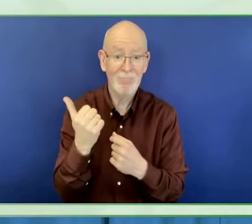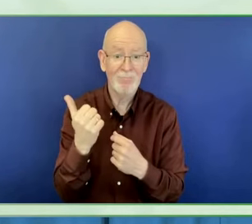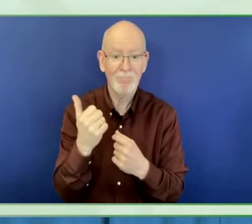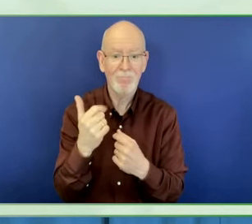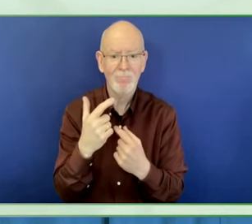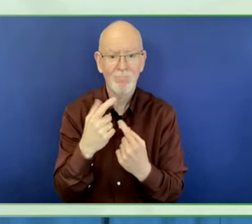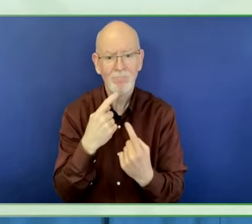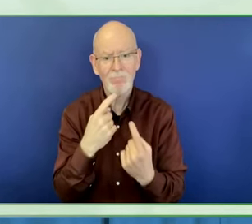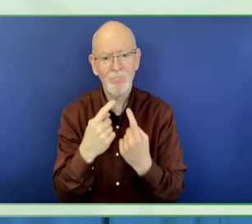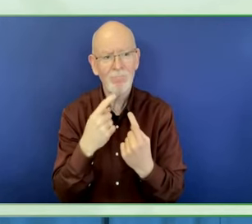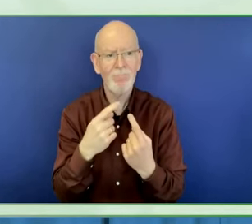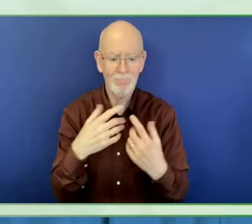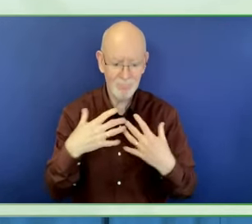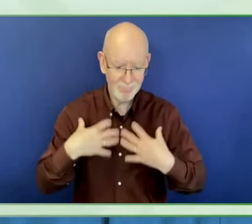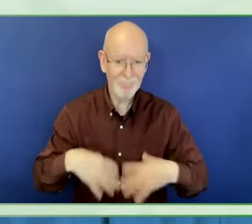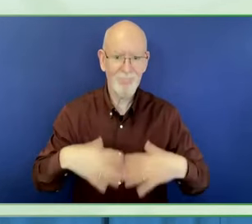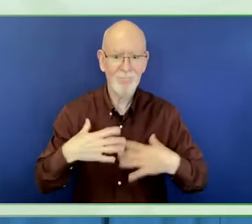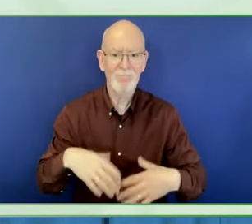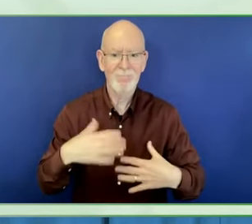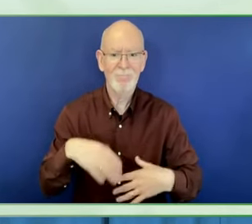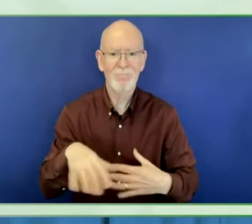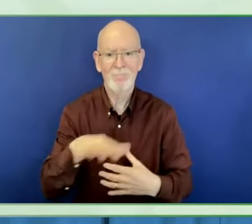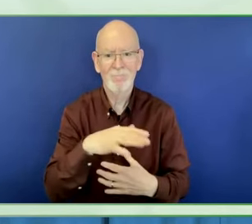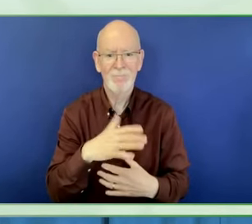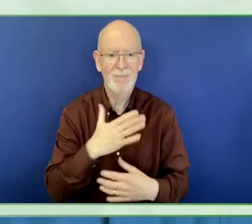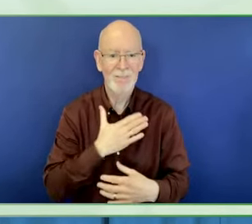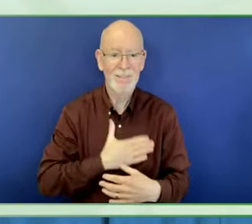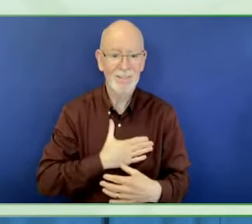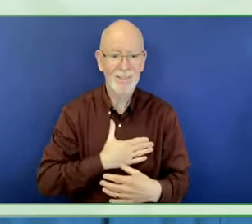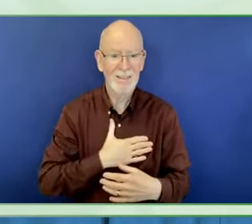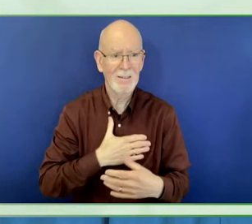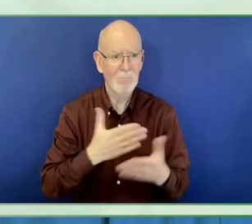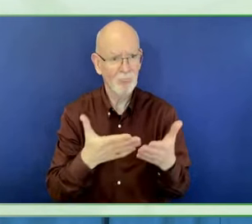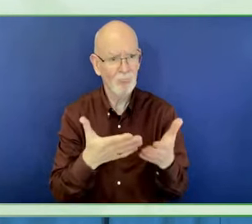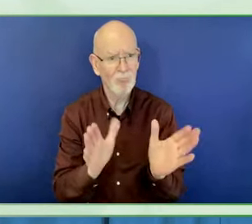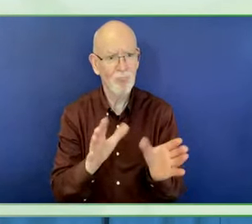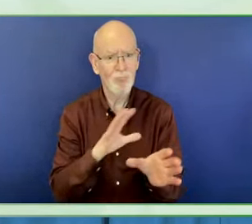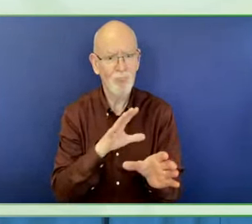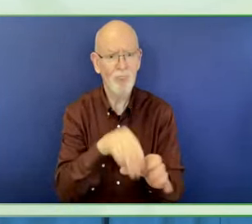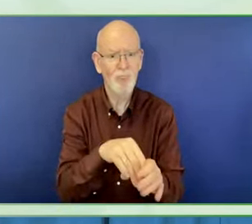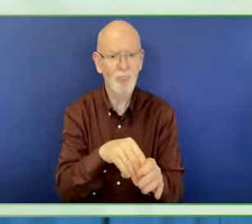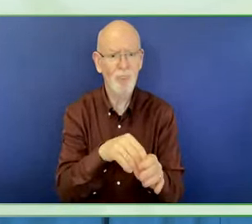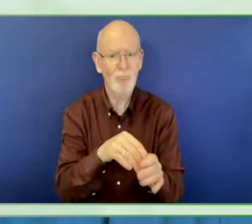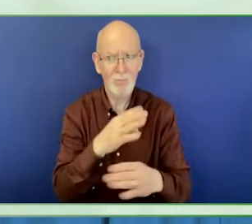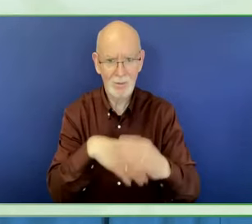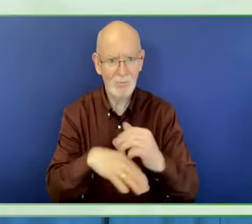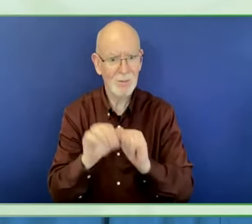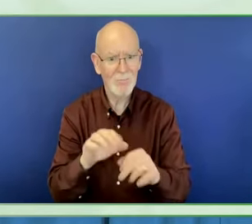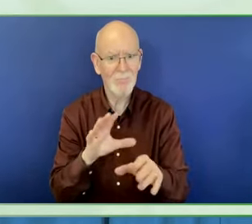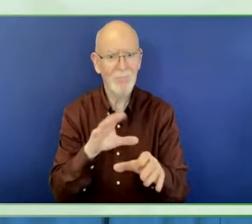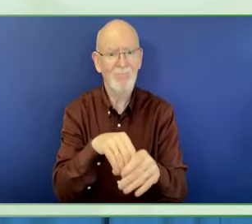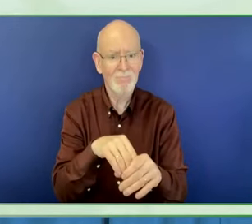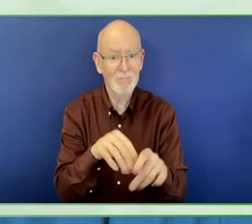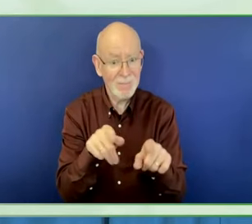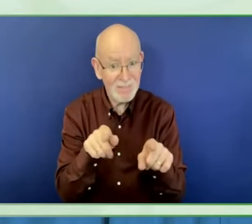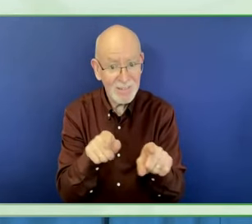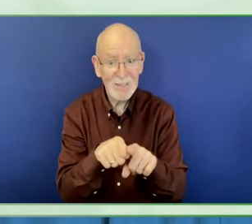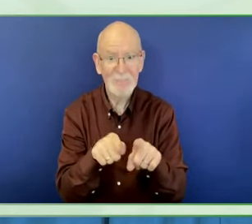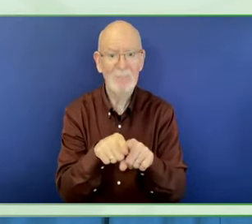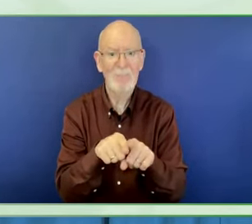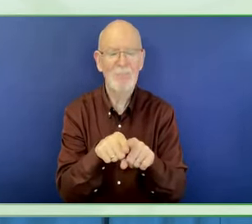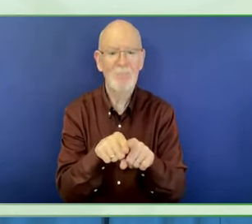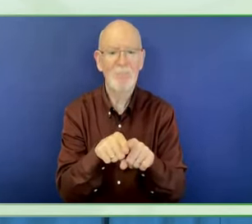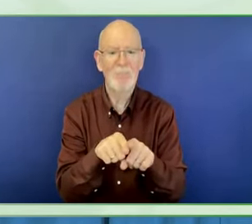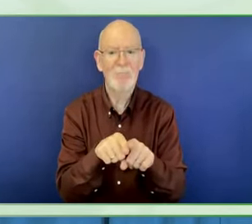discussing her preferences on sexual toys, as well as discussion with lingerie as it relates back